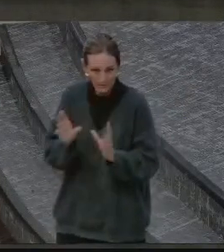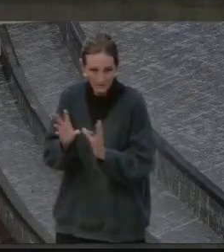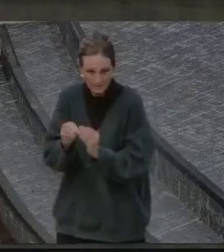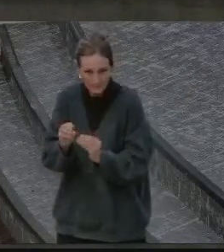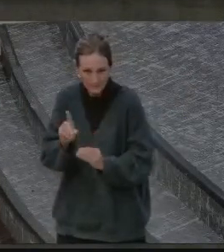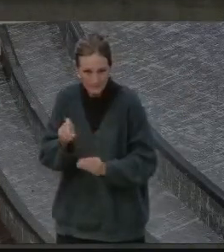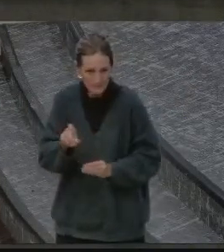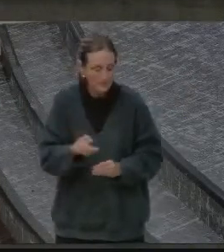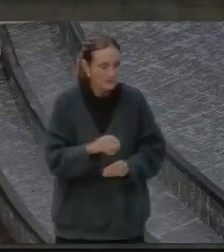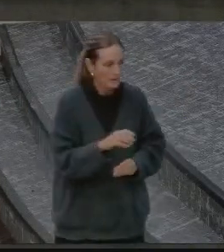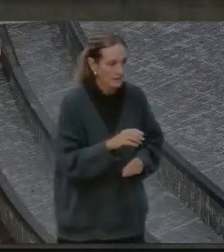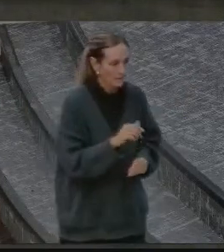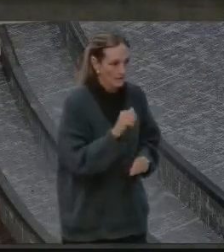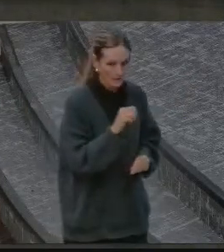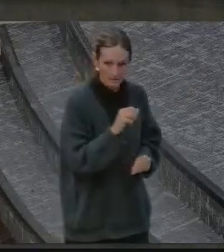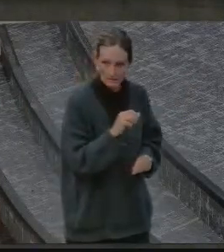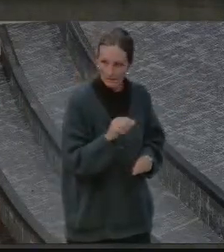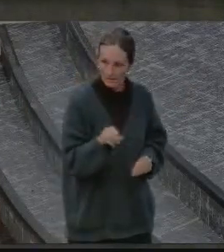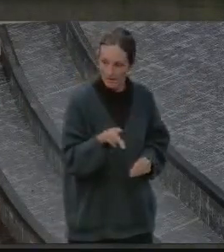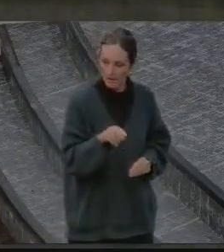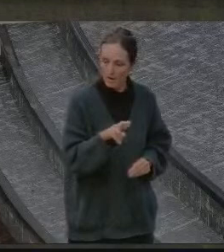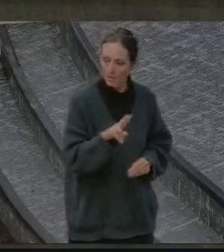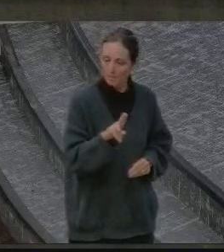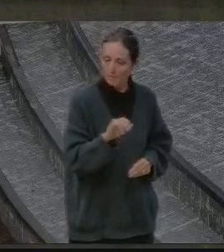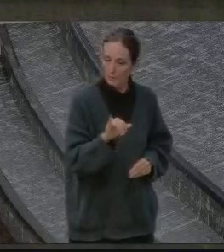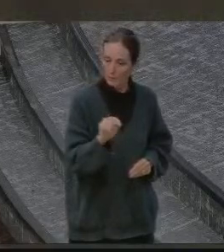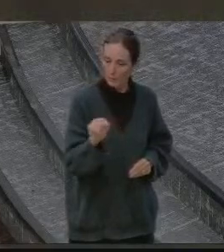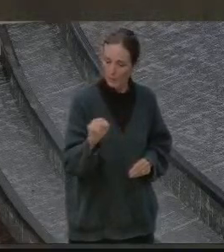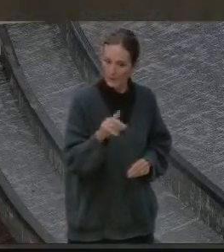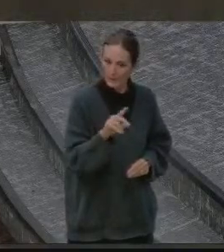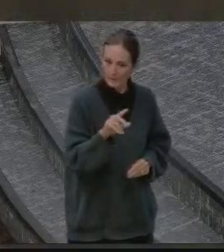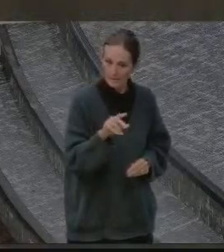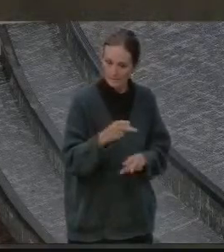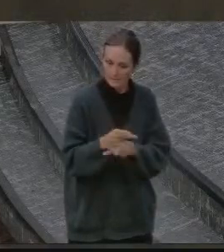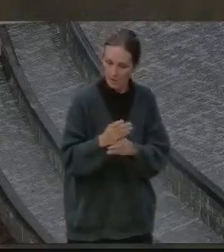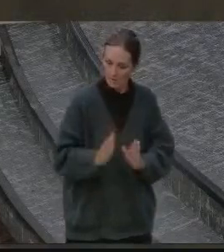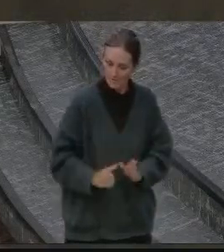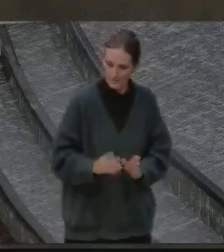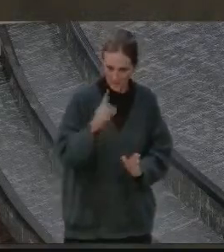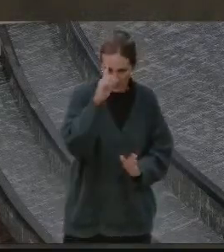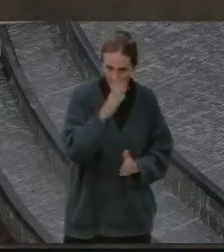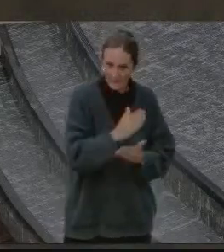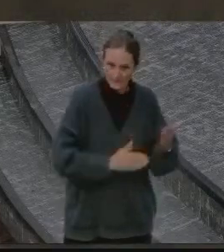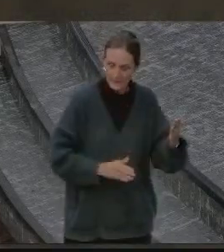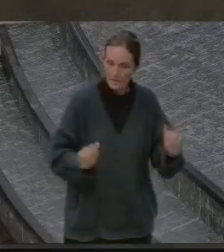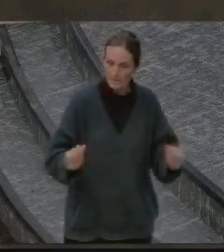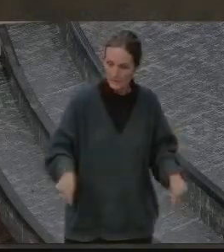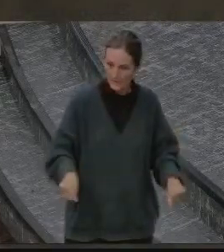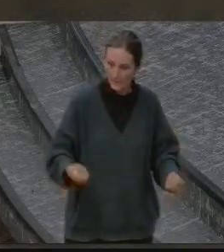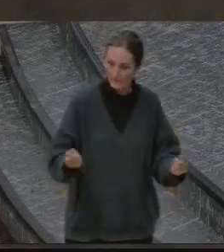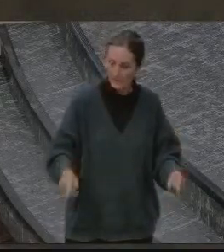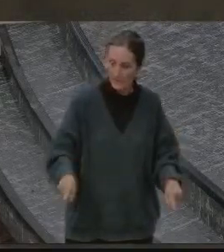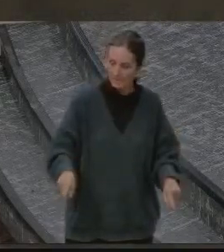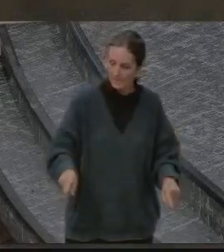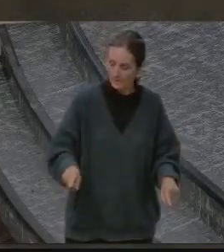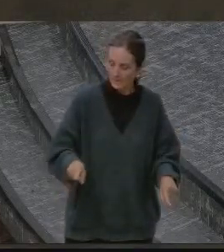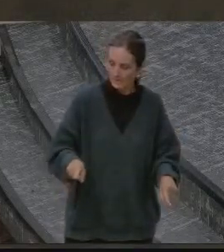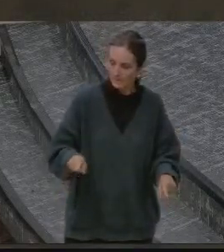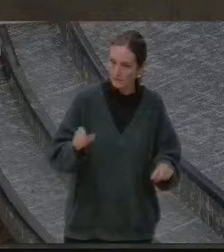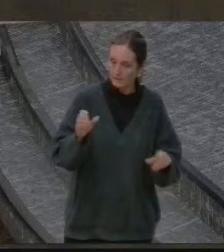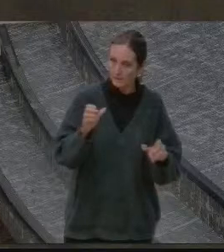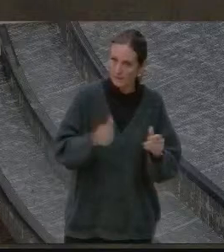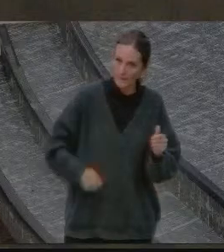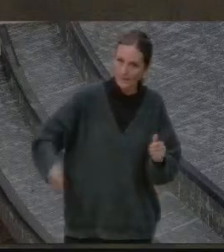and Mr. Pruitt and Dr. Thomas, if you could correct me, but I do think some of this can be had in executive session as it relates